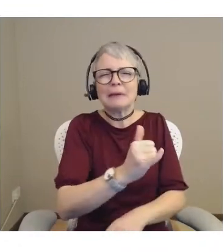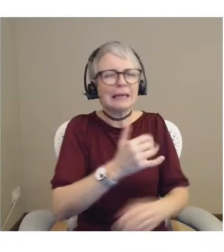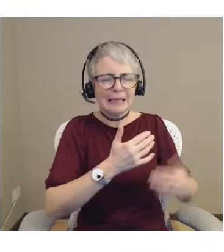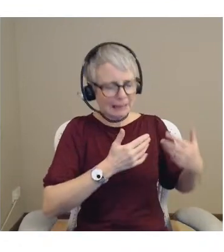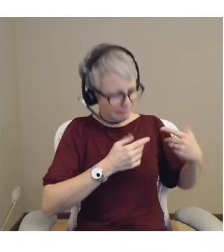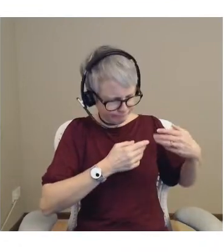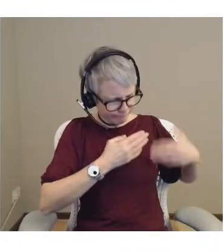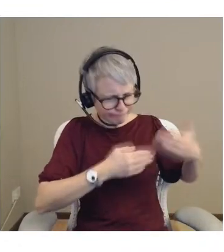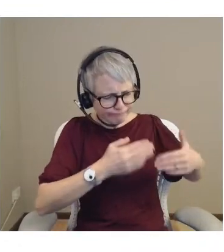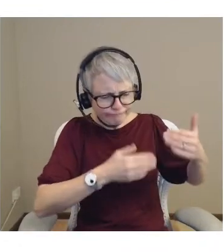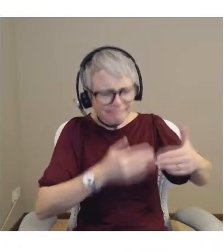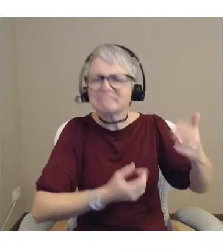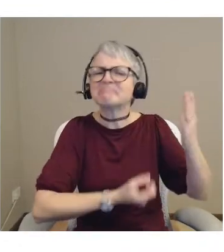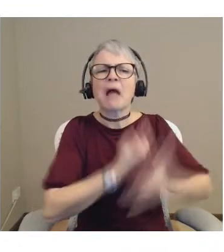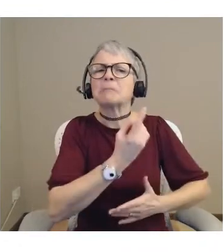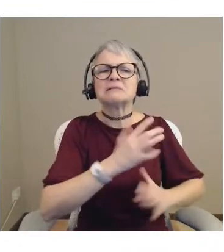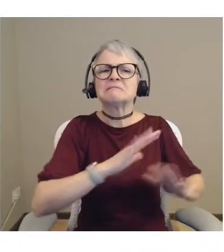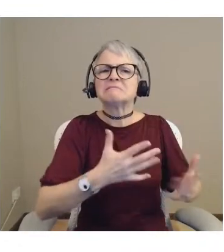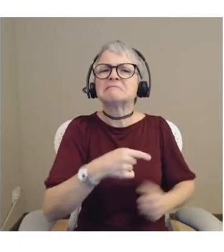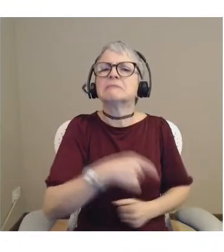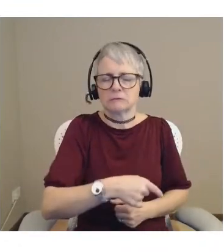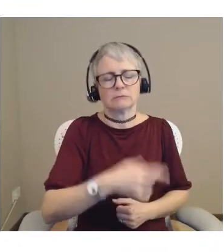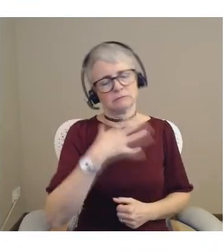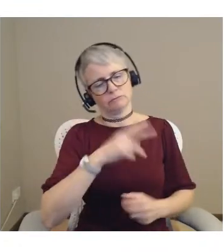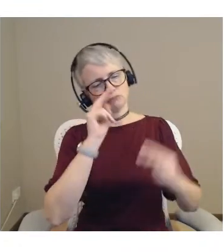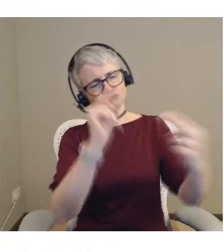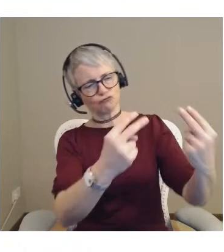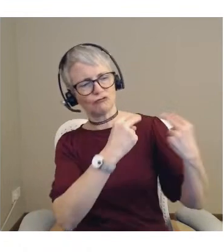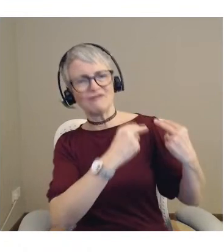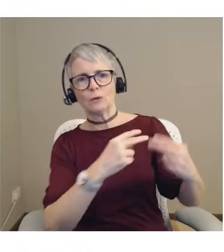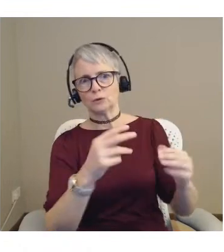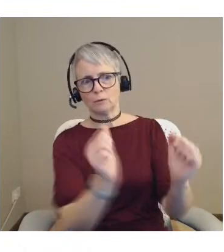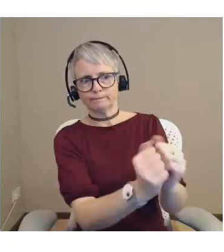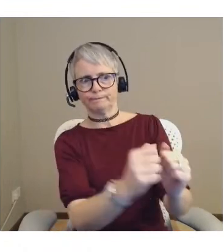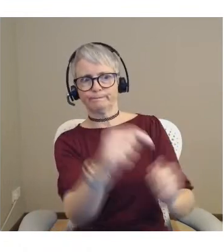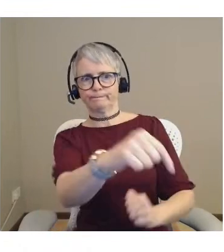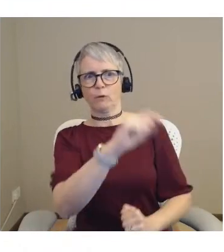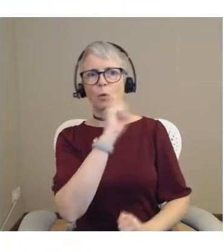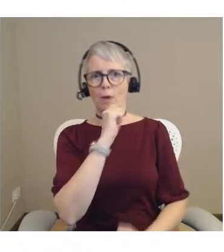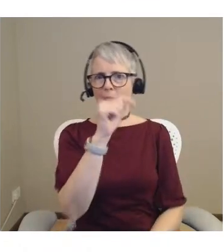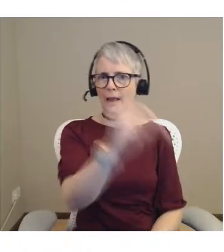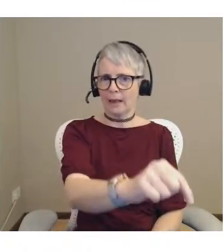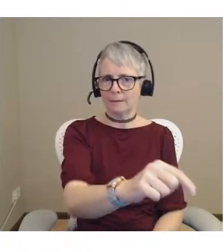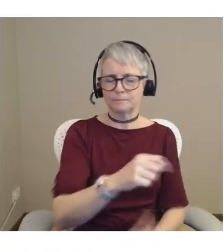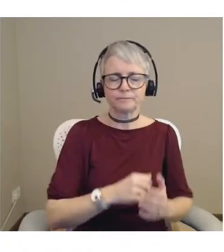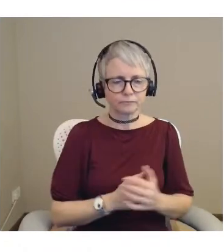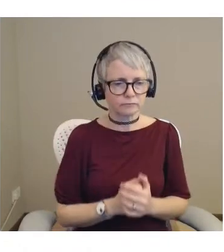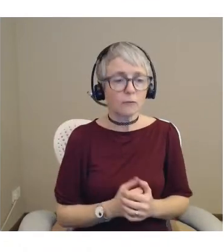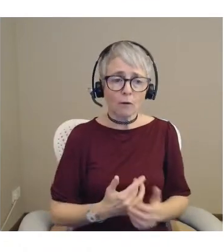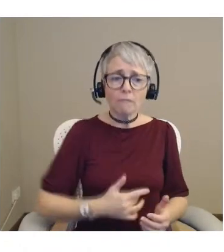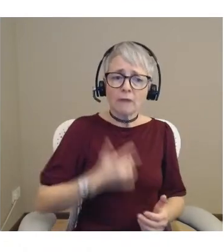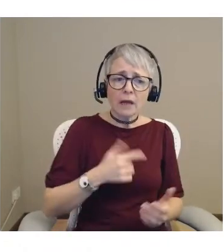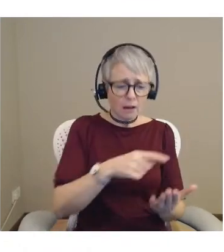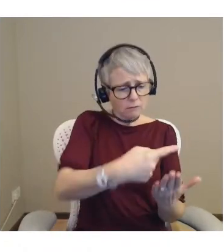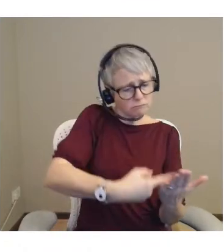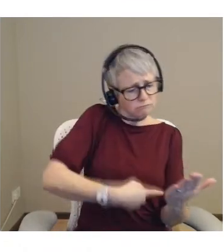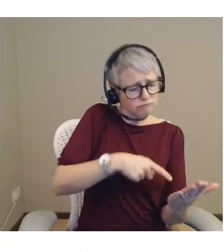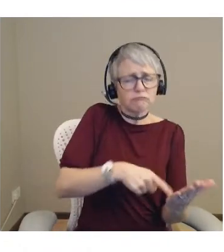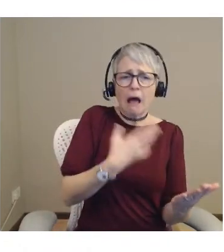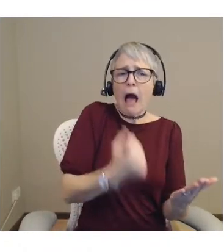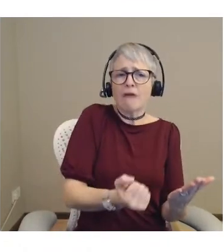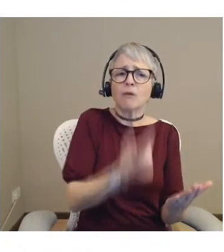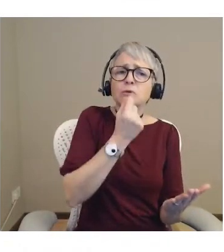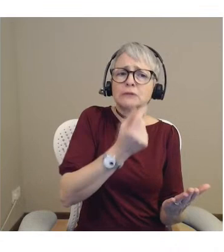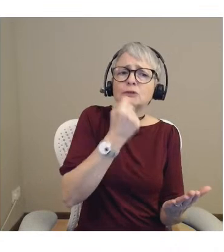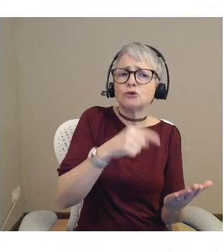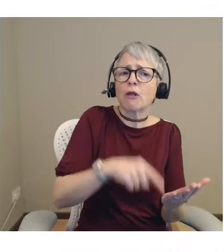So we find this strategy with we believe it has potential, but obviously, as in any